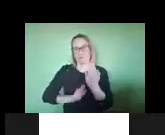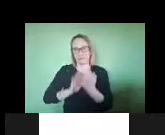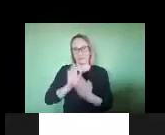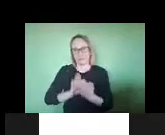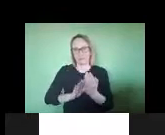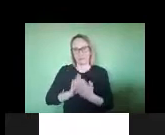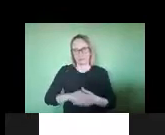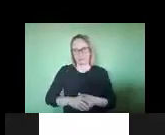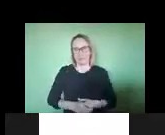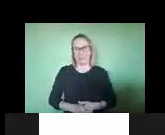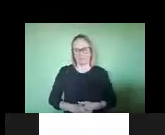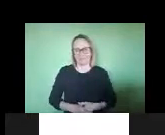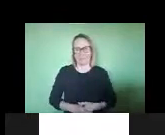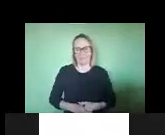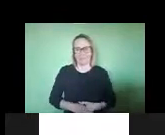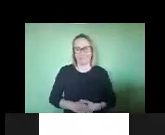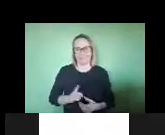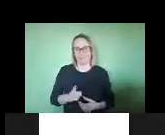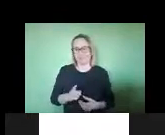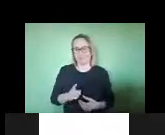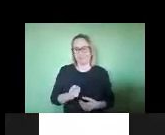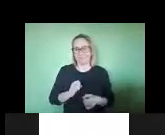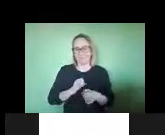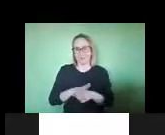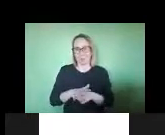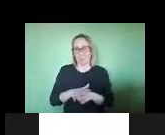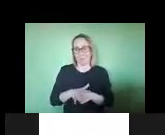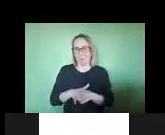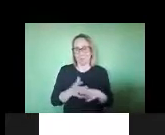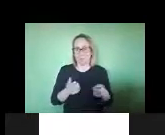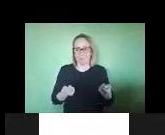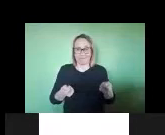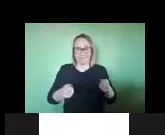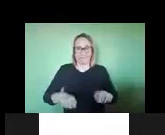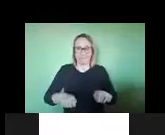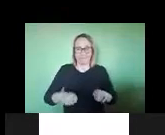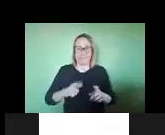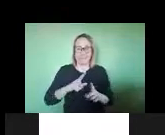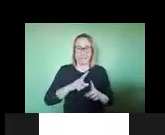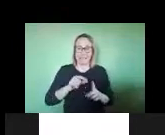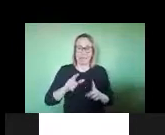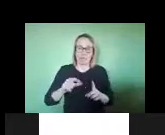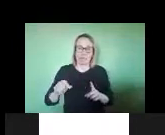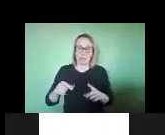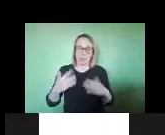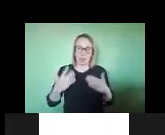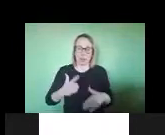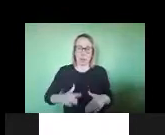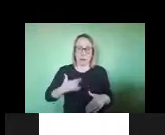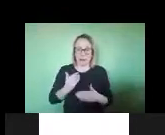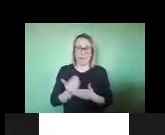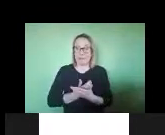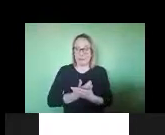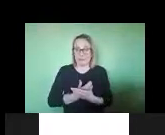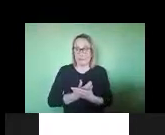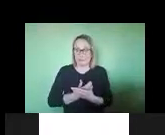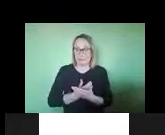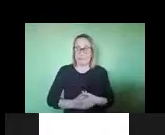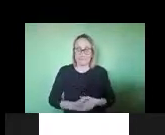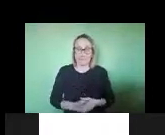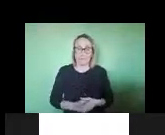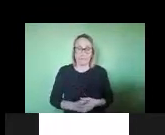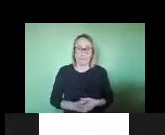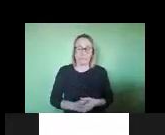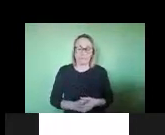do. But during the pandemic, obviously the digital platform was a lifesaver for an awful lot of people. So it